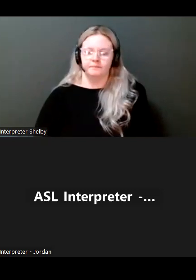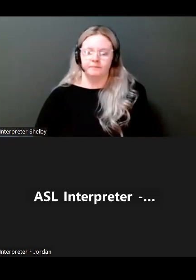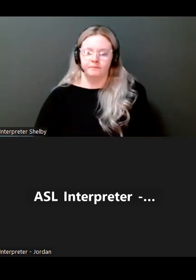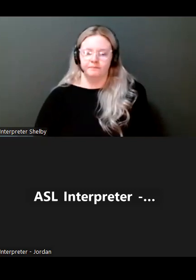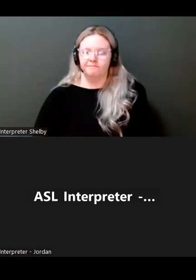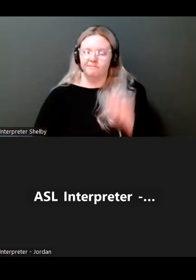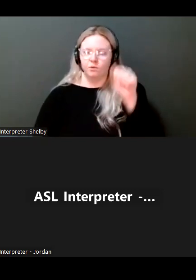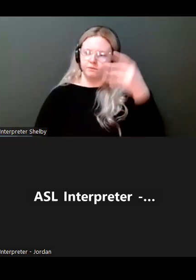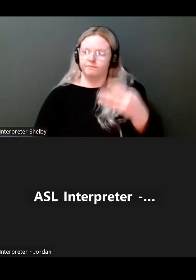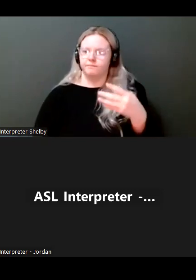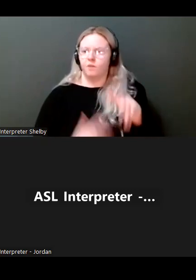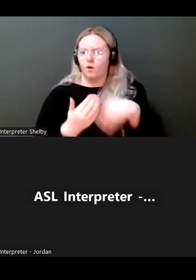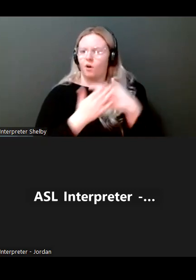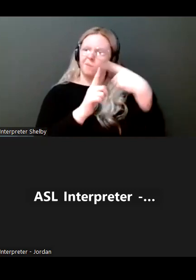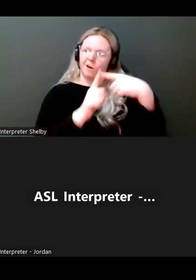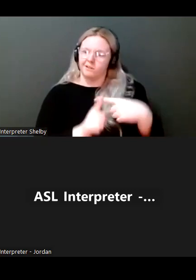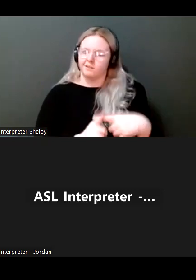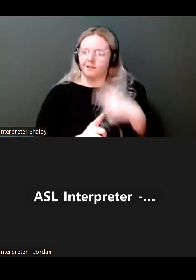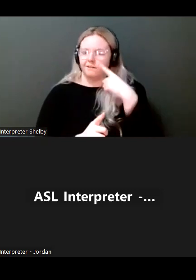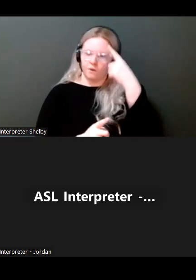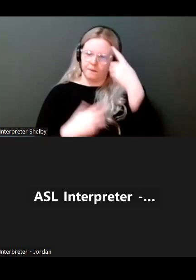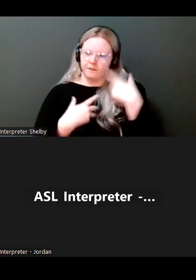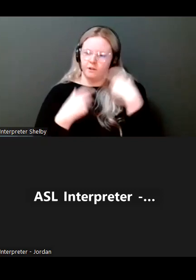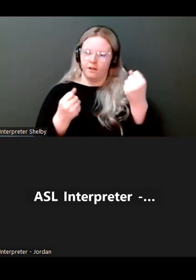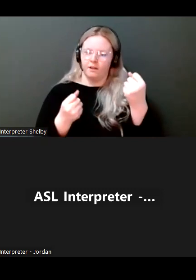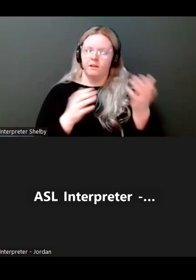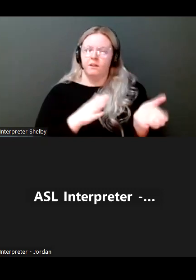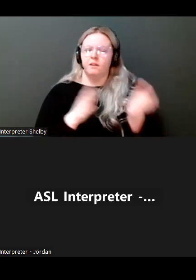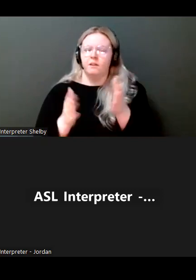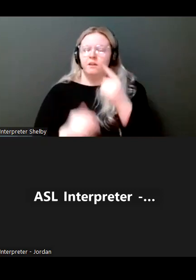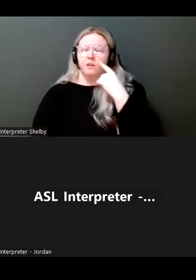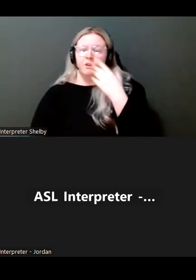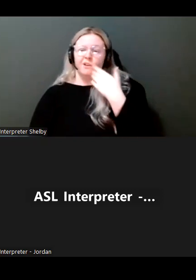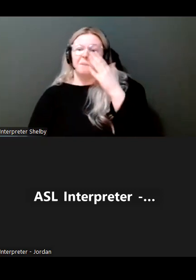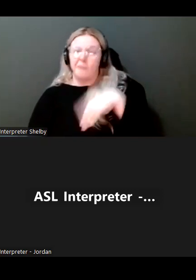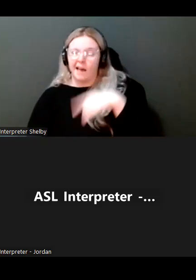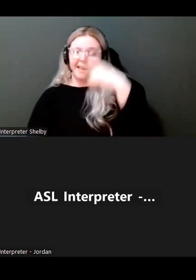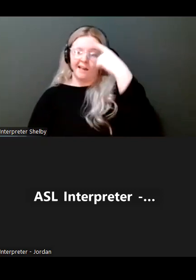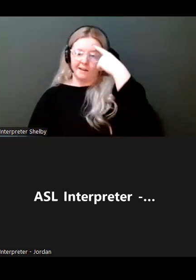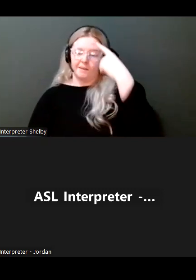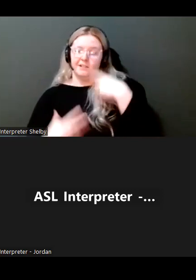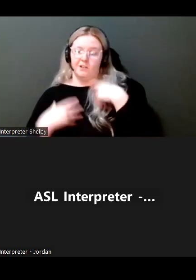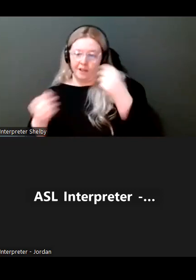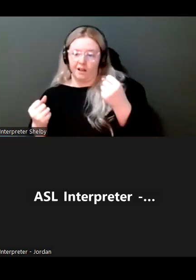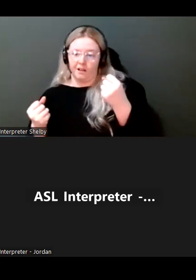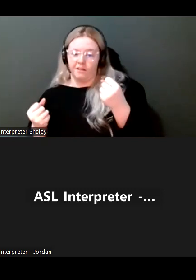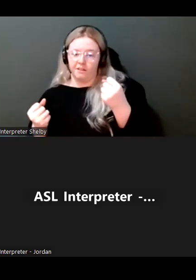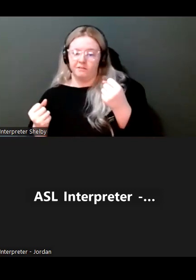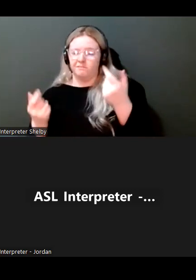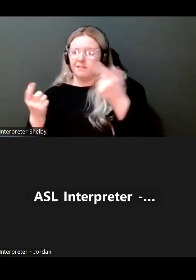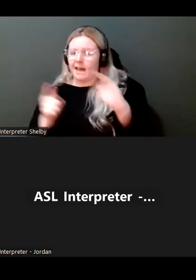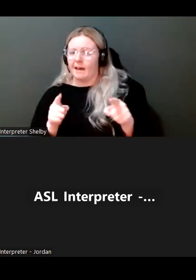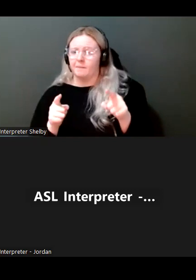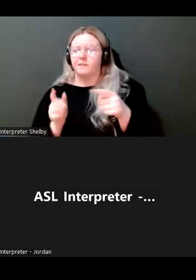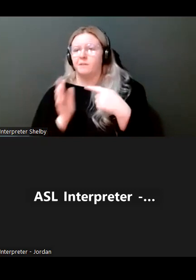And when we look at poor mental health, this is different from mental illness. We all experience poor mental health from time to time. Maybe there's a stressful